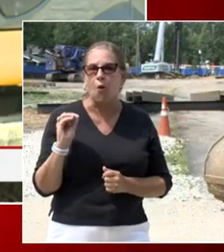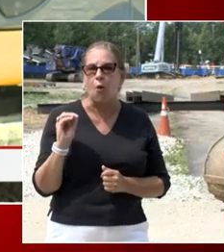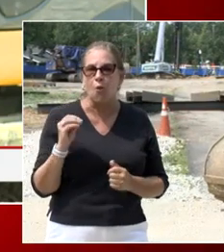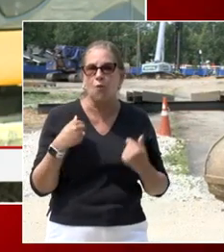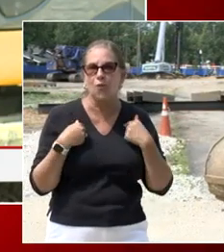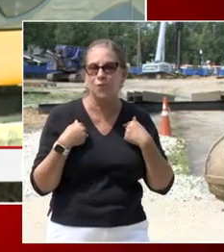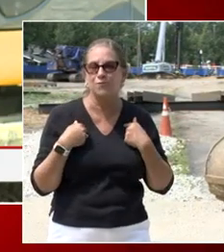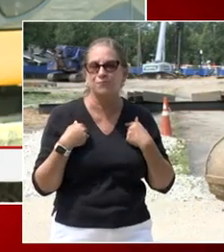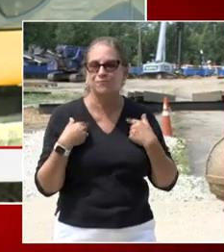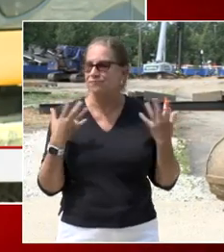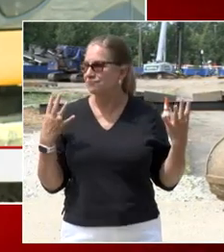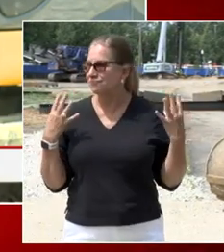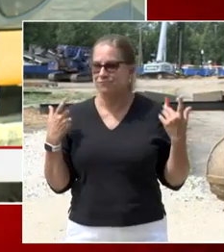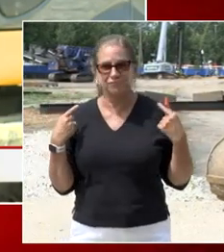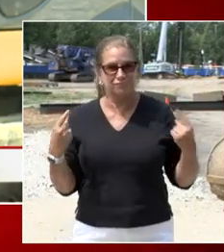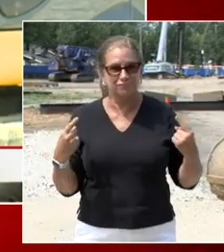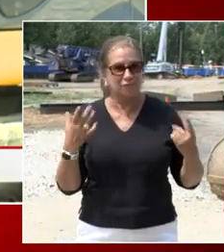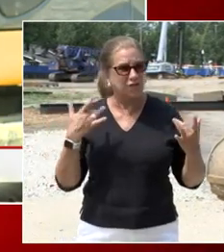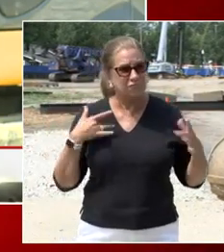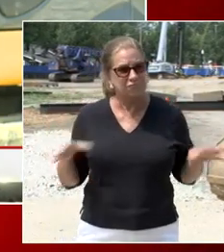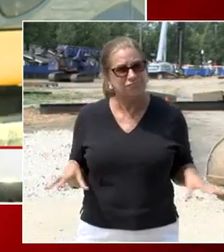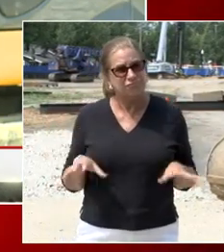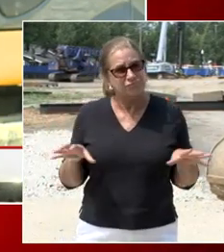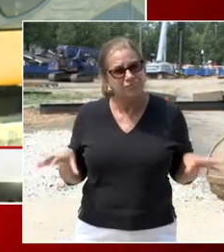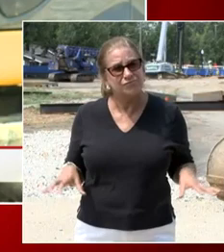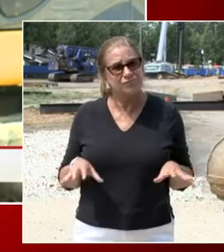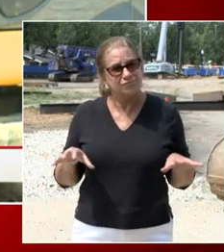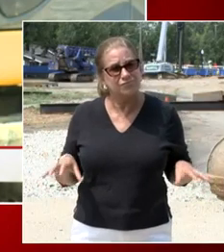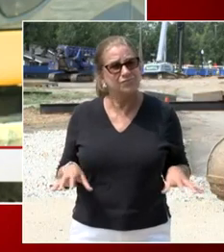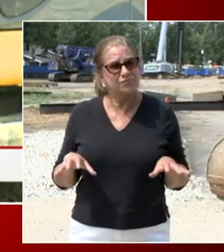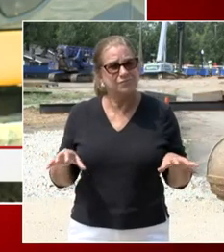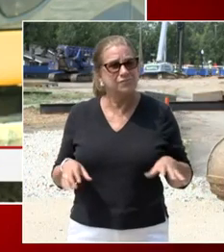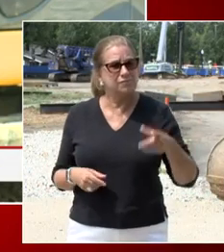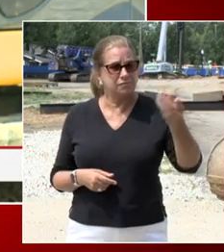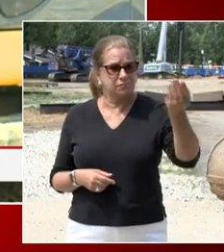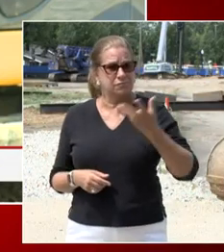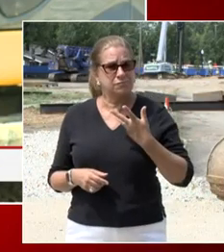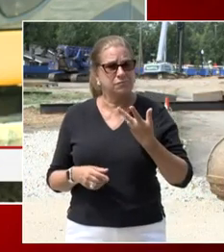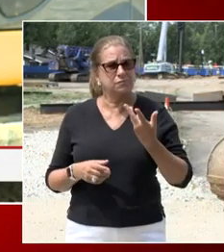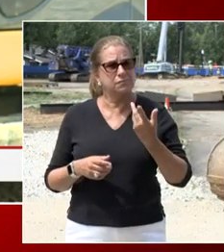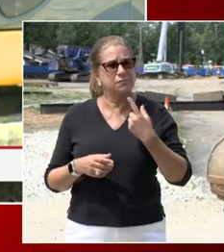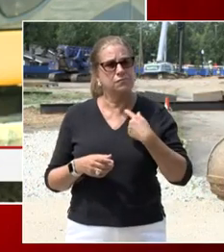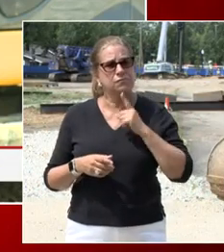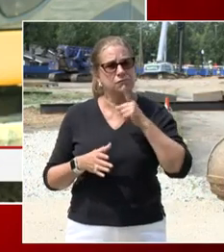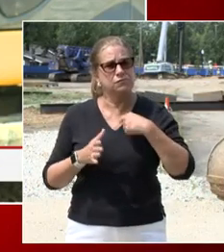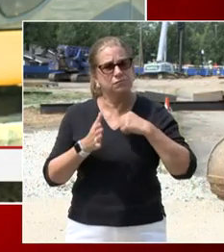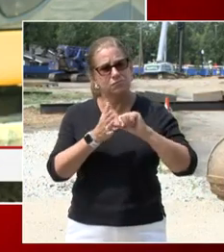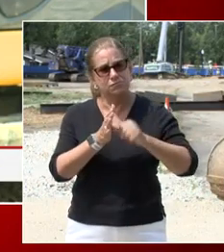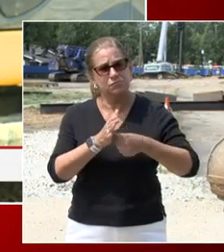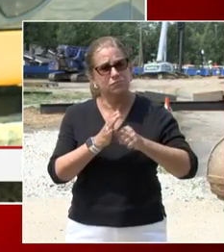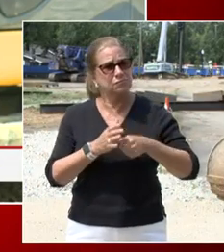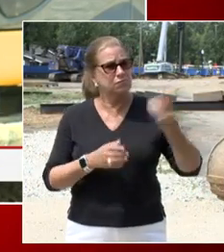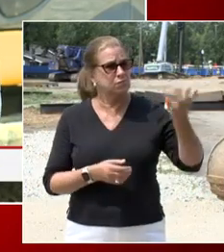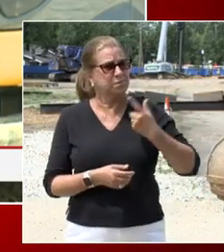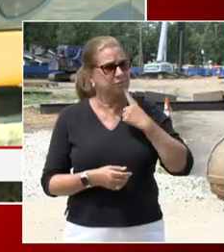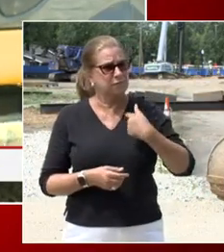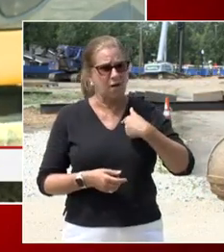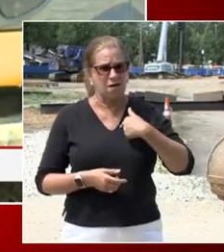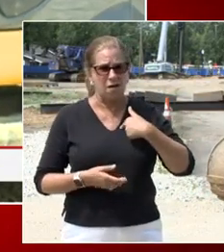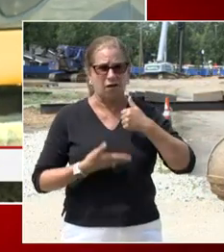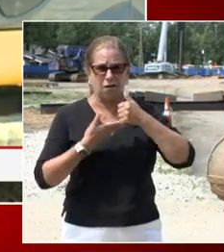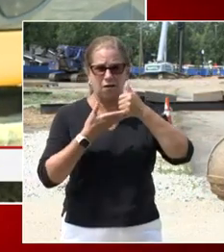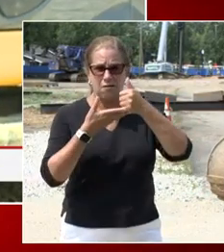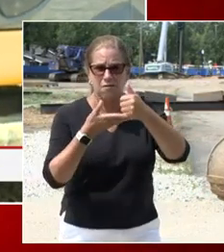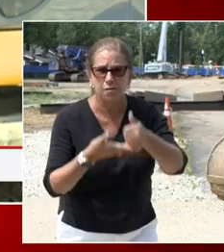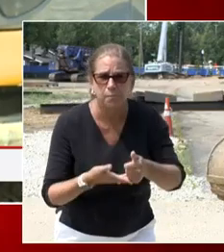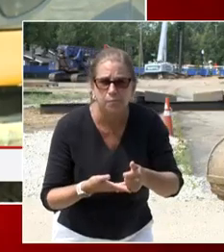She told me, one more time, and I did something, I listened to somebody, I listened to my